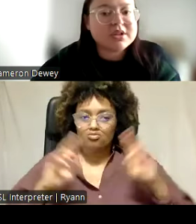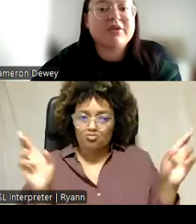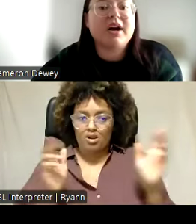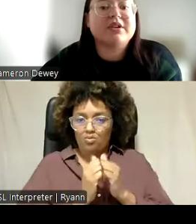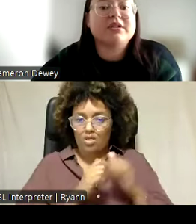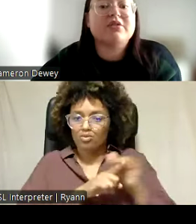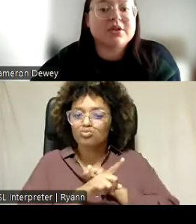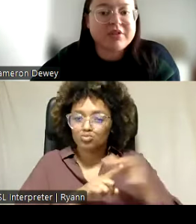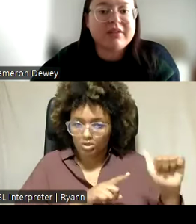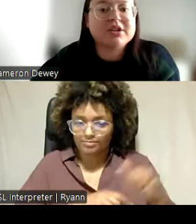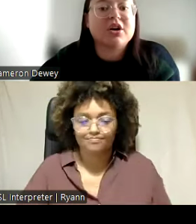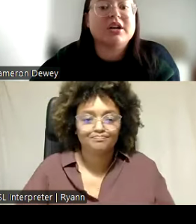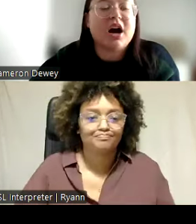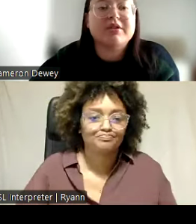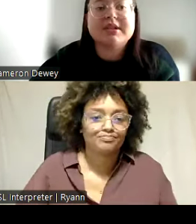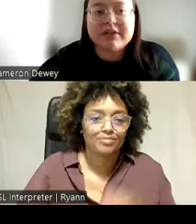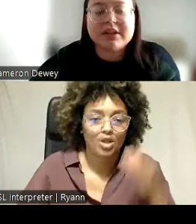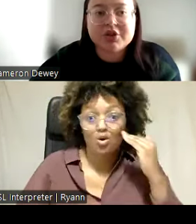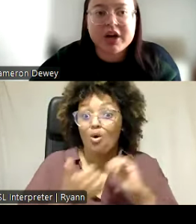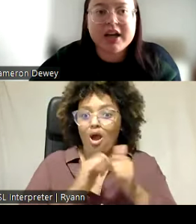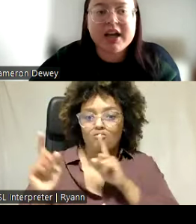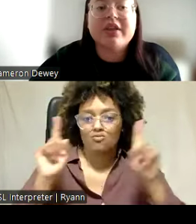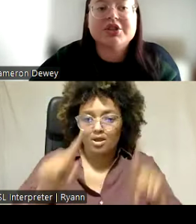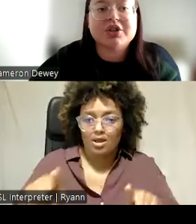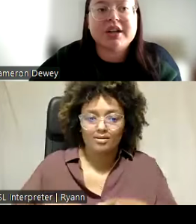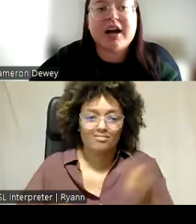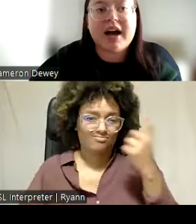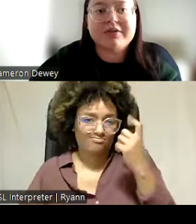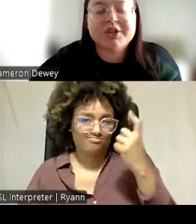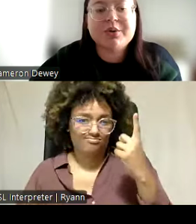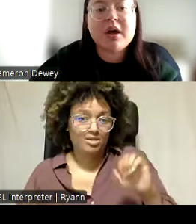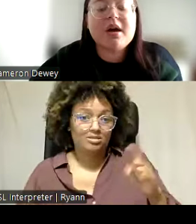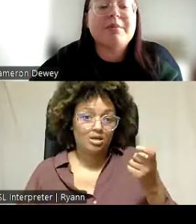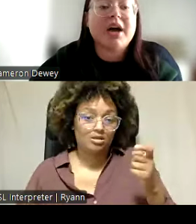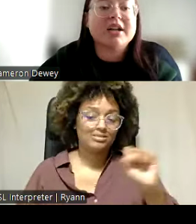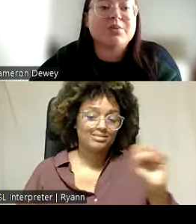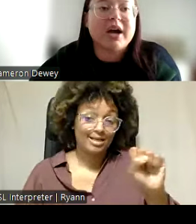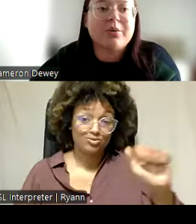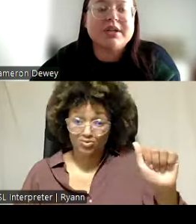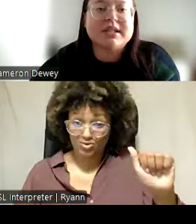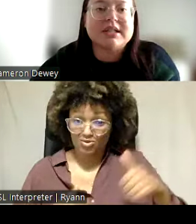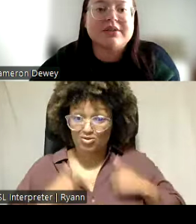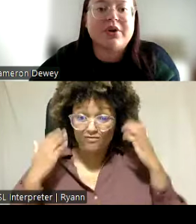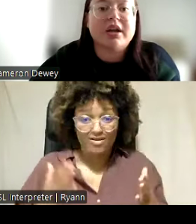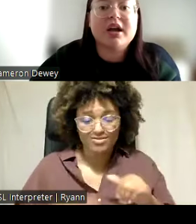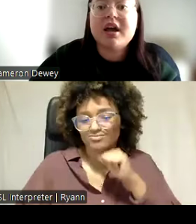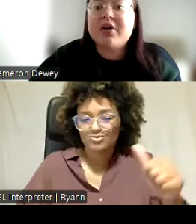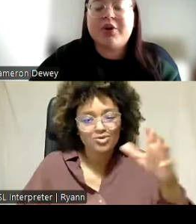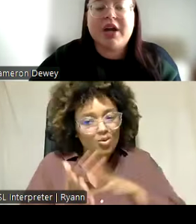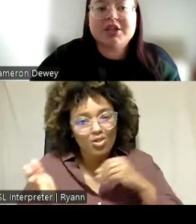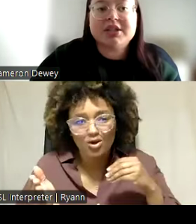Sexual assault survivors are not receiving this training, and they should not have to. But that is why we see